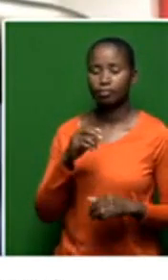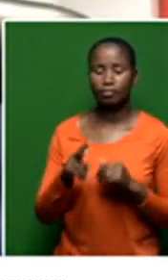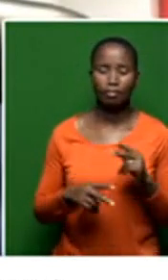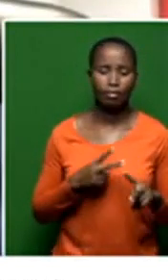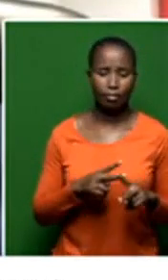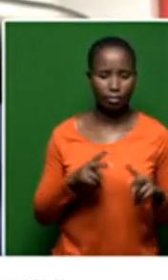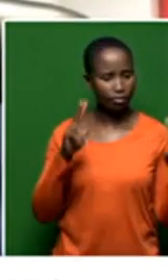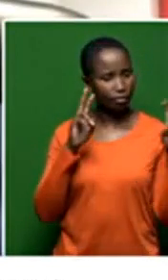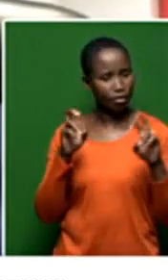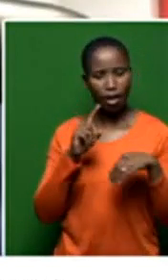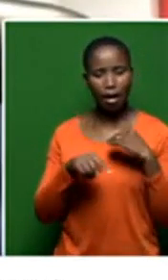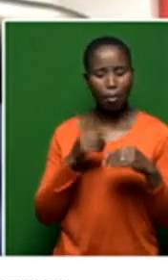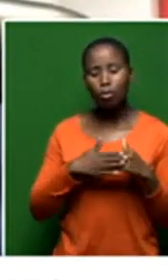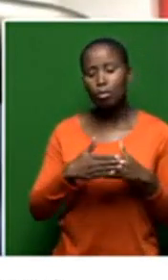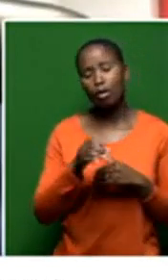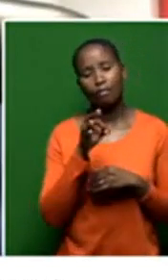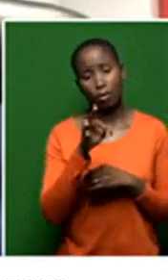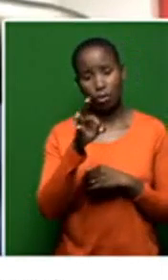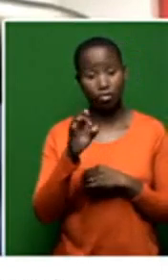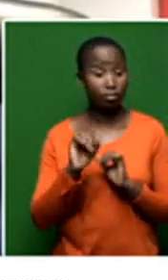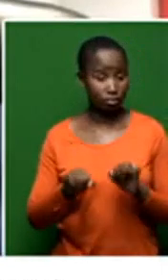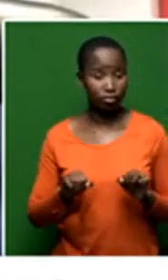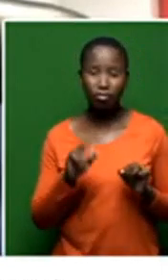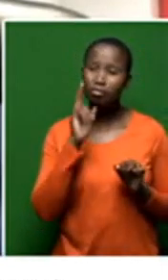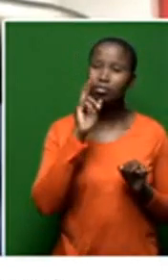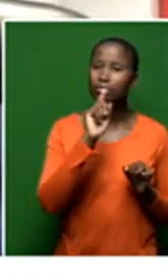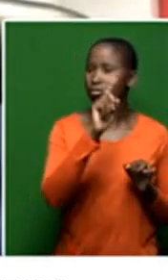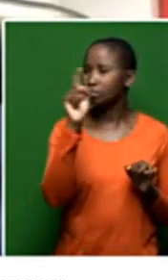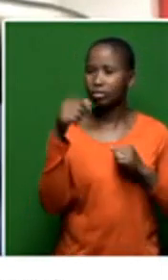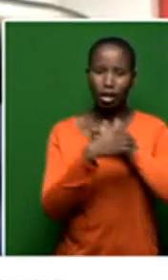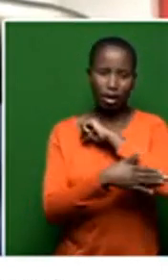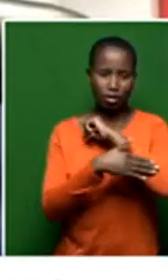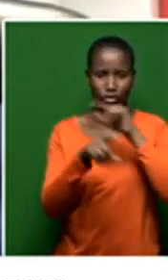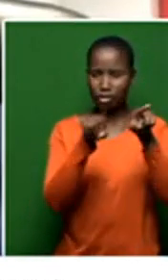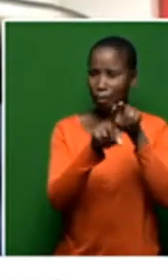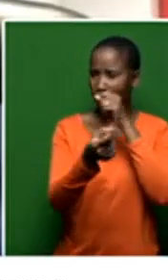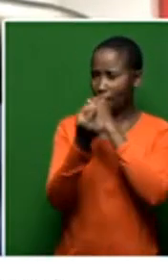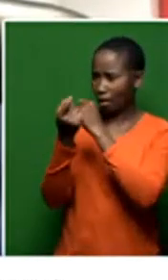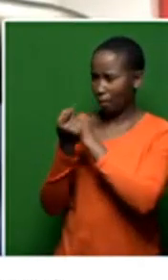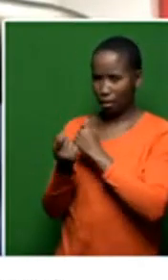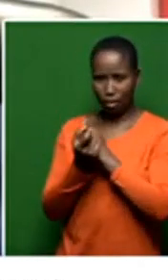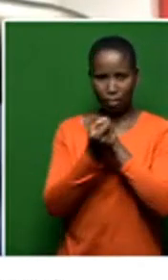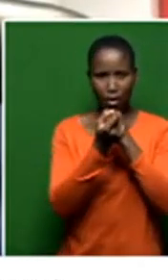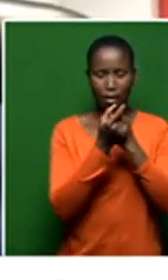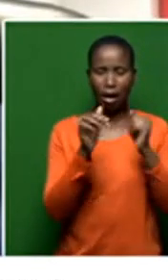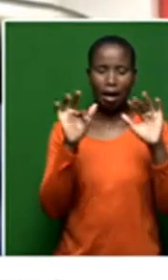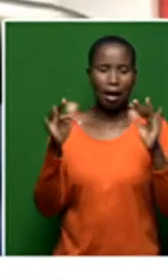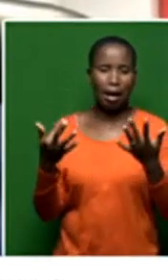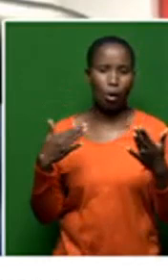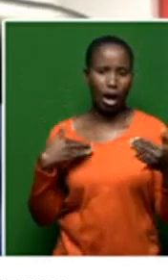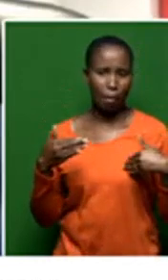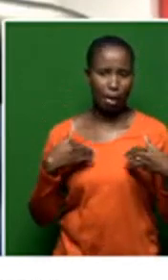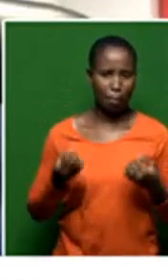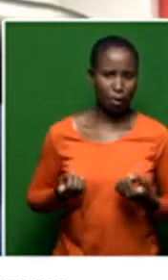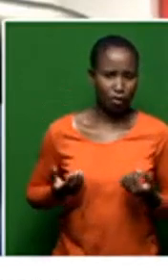going forward, and we've seen this happen in other countries, in terms of the administrative provisions, will